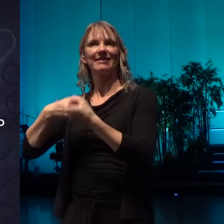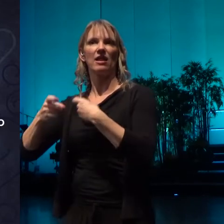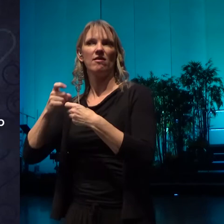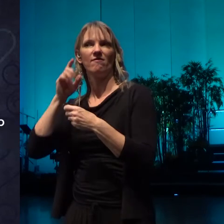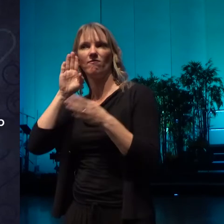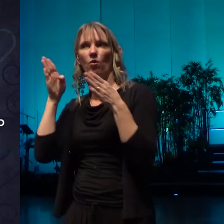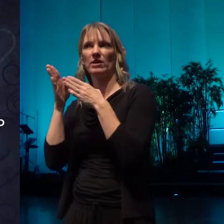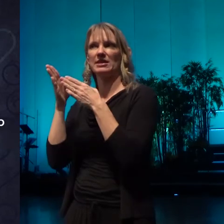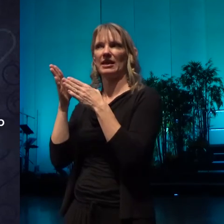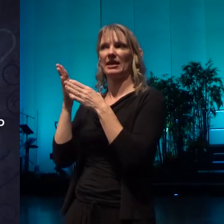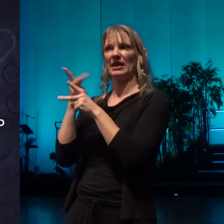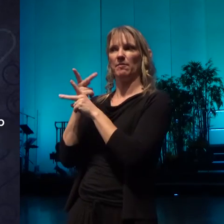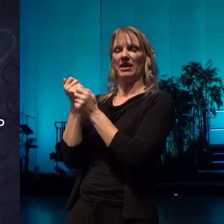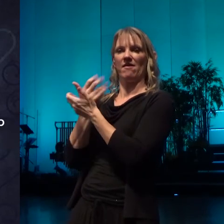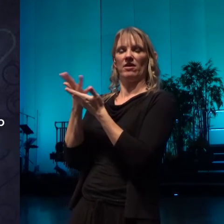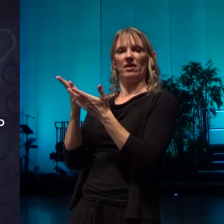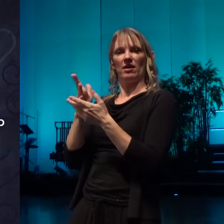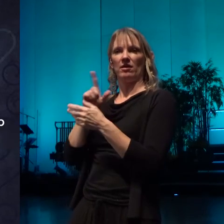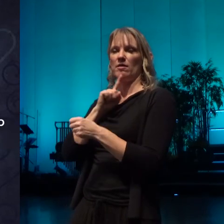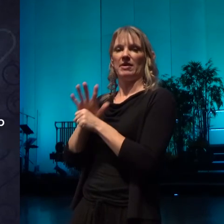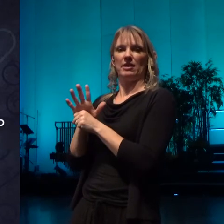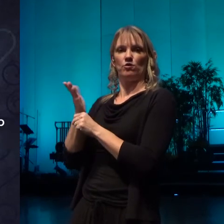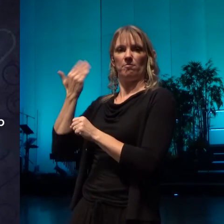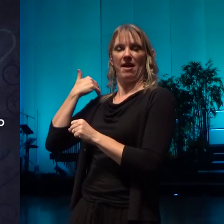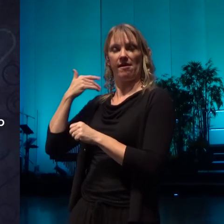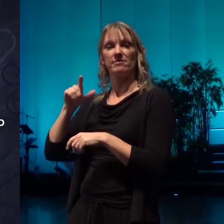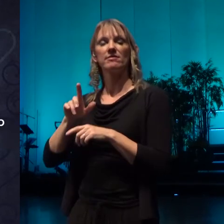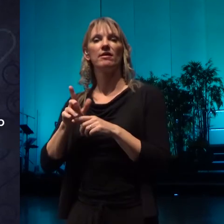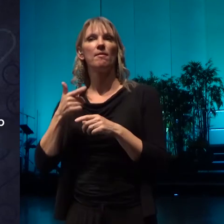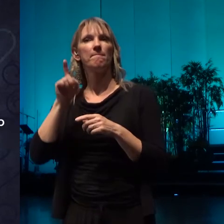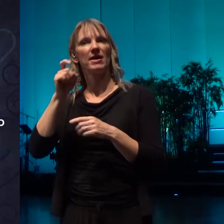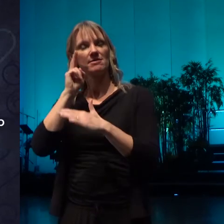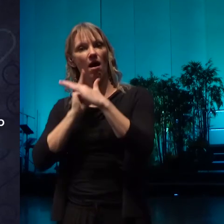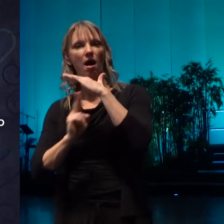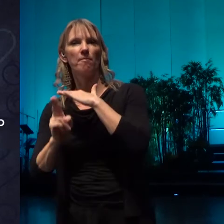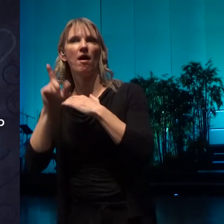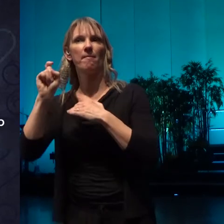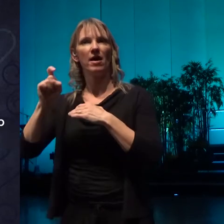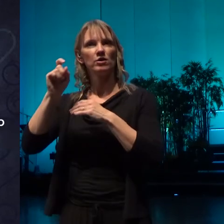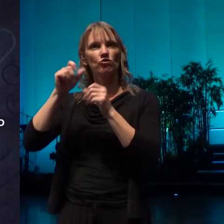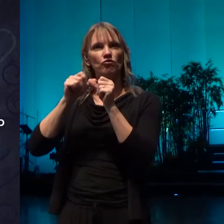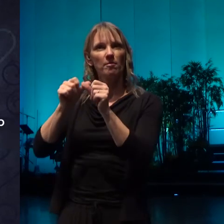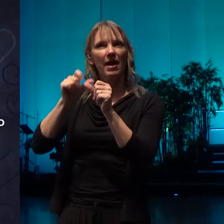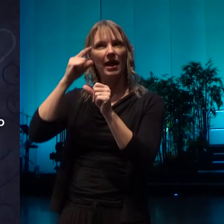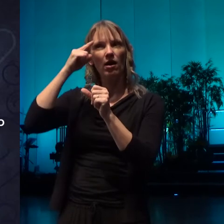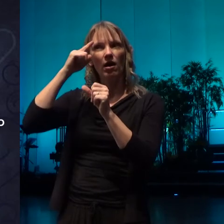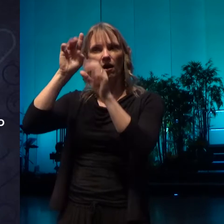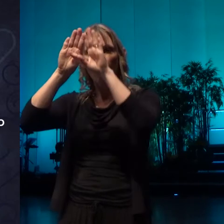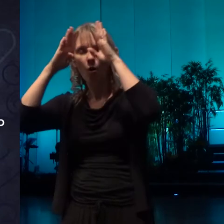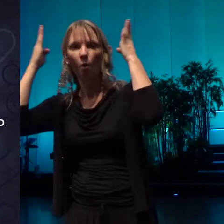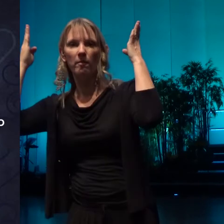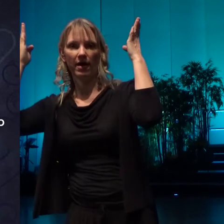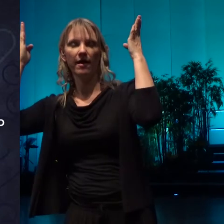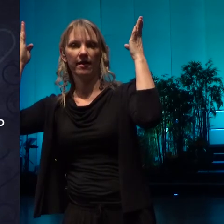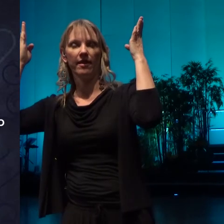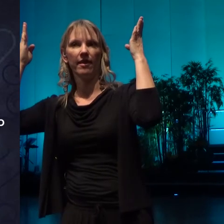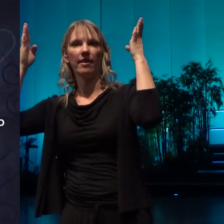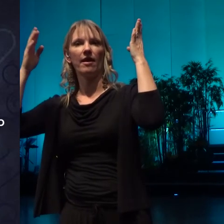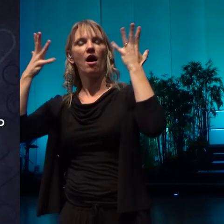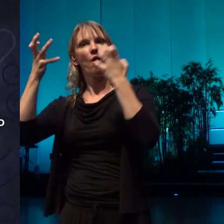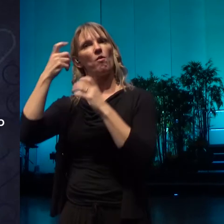past. I have to stay humble. I have to stay open at the top. Sound familiar? I want